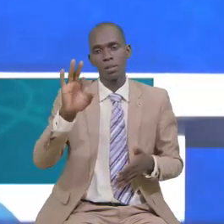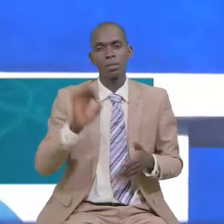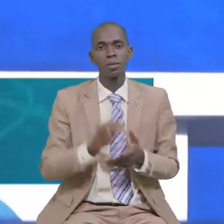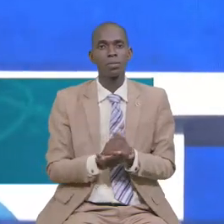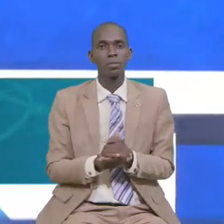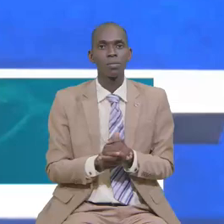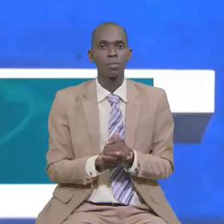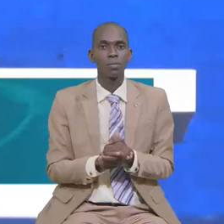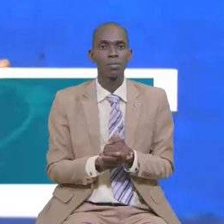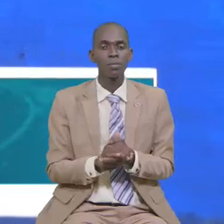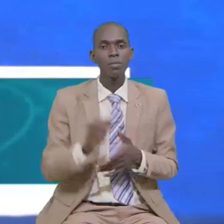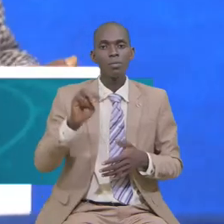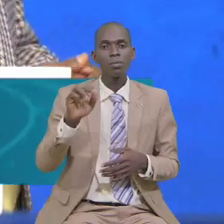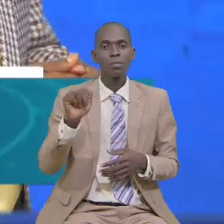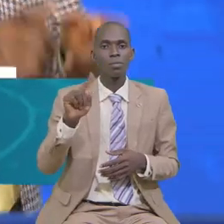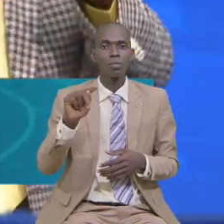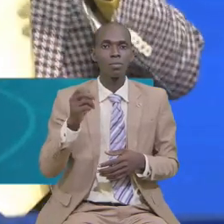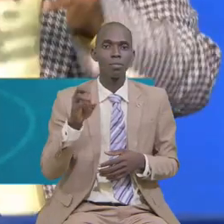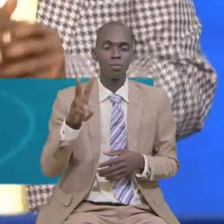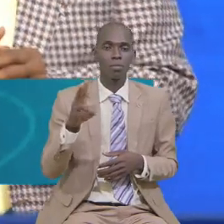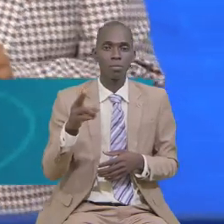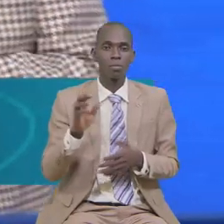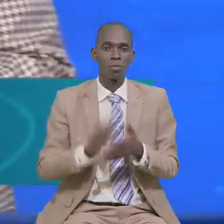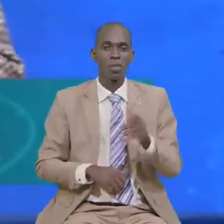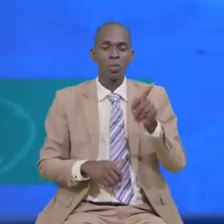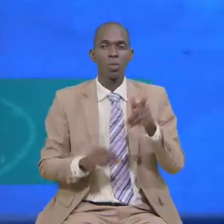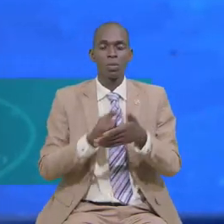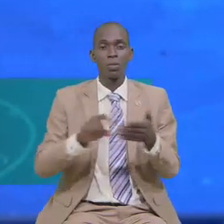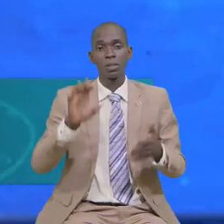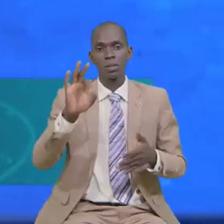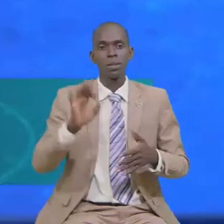9. Matthew chapter 1, verse 31, verse 9.